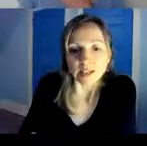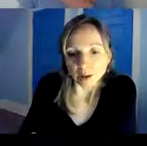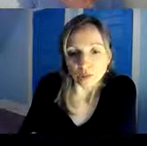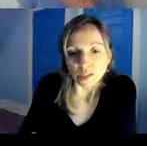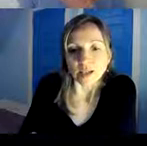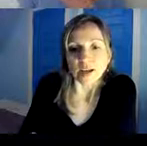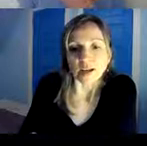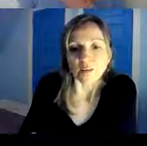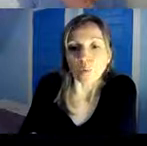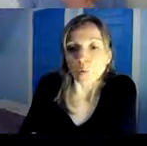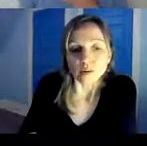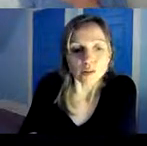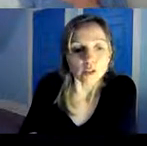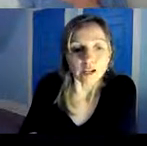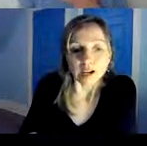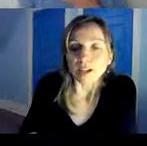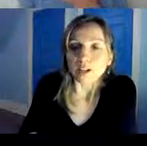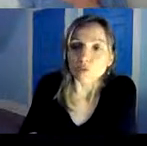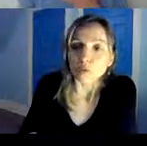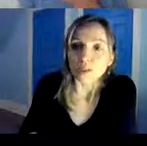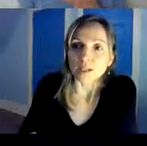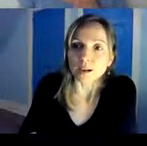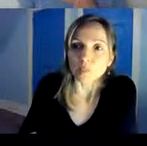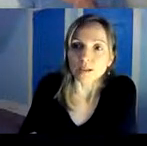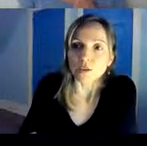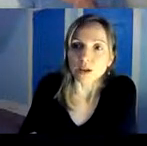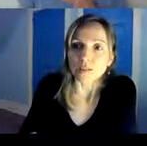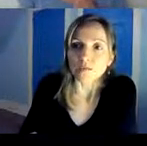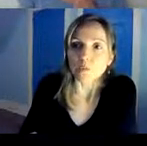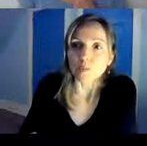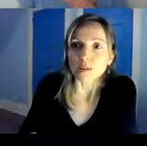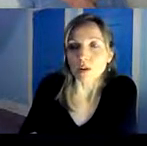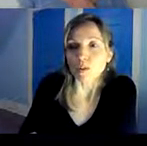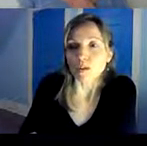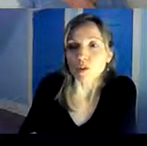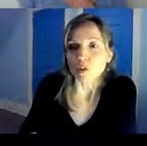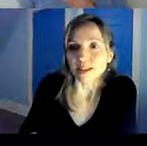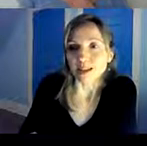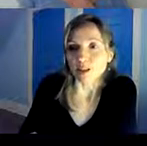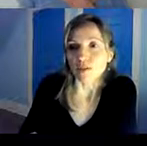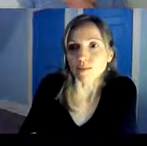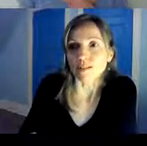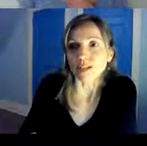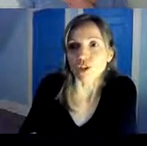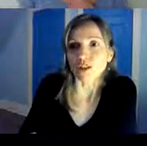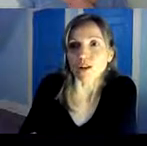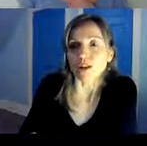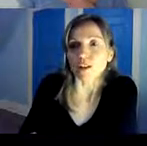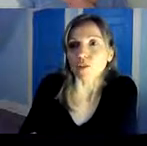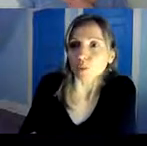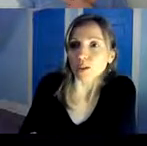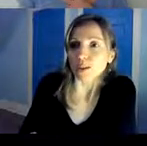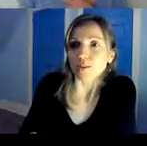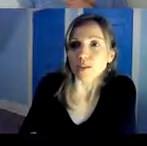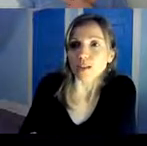it out. Or you can cut and roll it like a carpet. So have a few people go with you to one edge of the infestation,